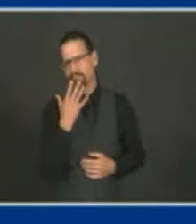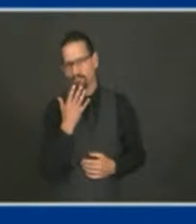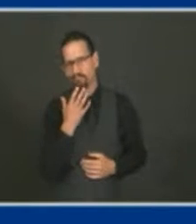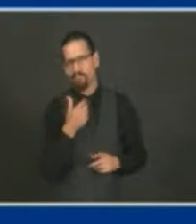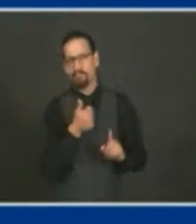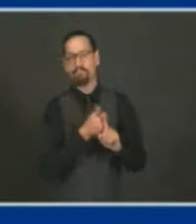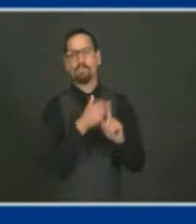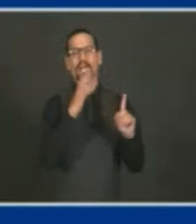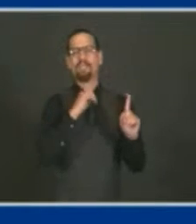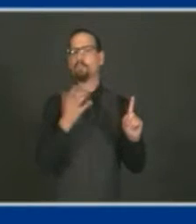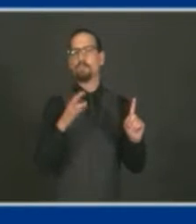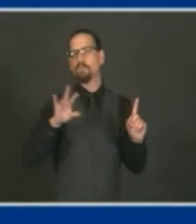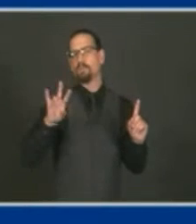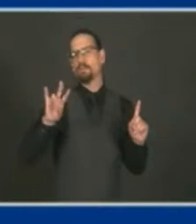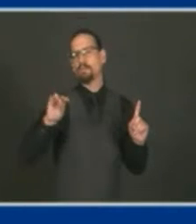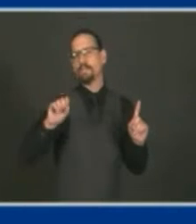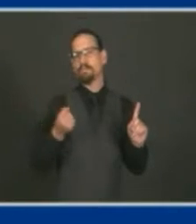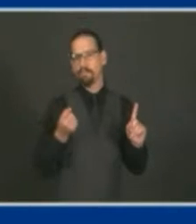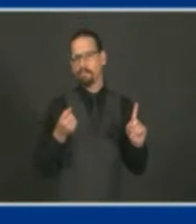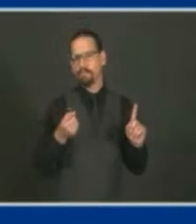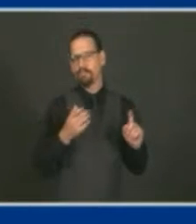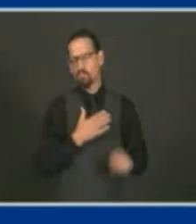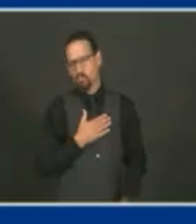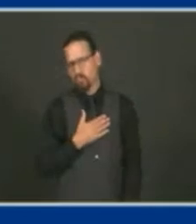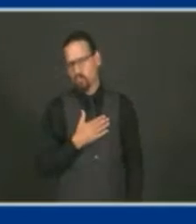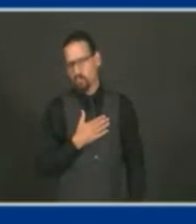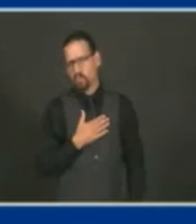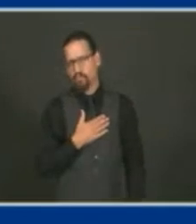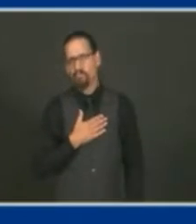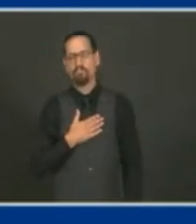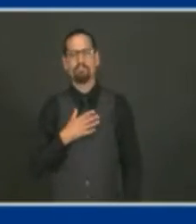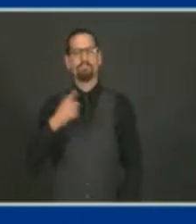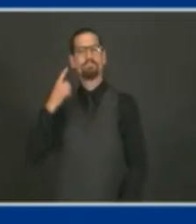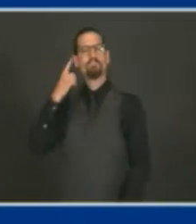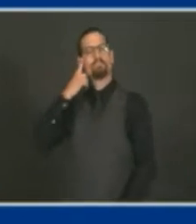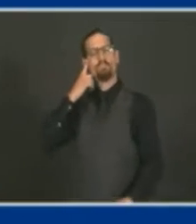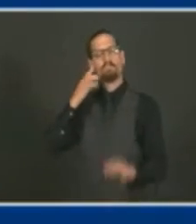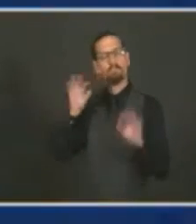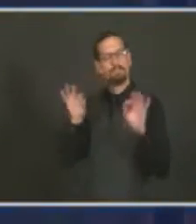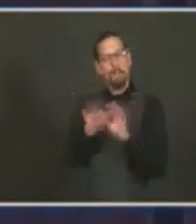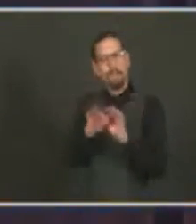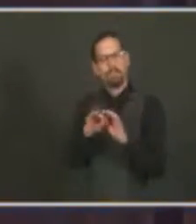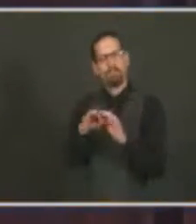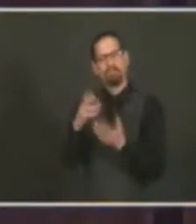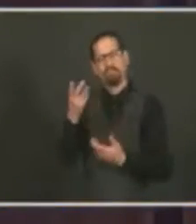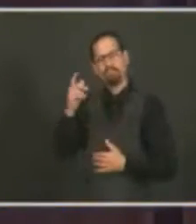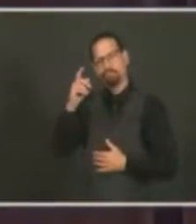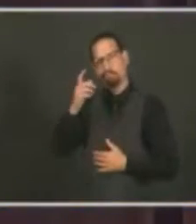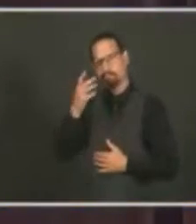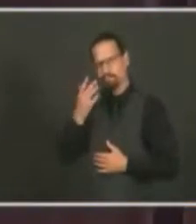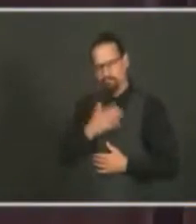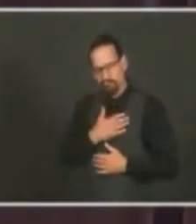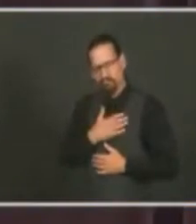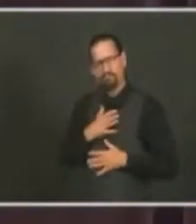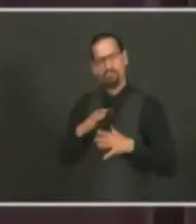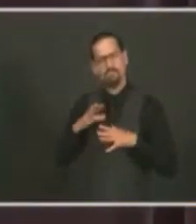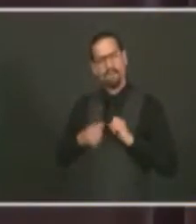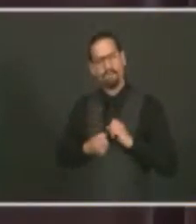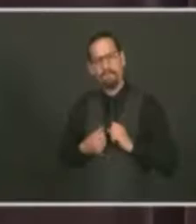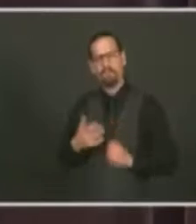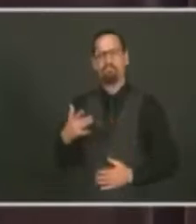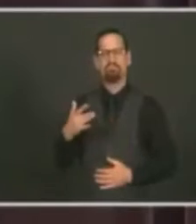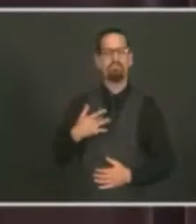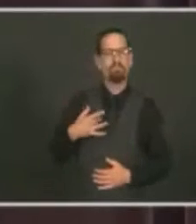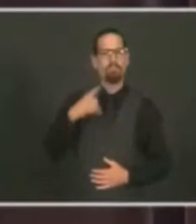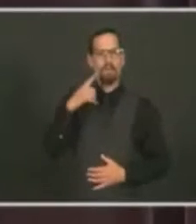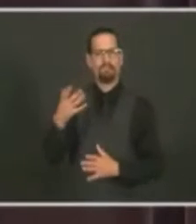their 70s. It's important to acknowledge our sympathies continue to be with